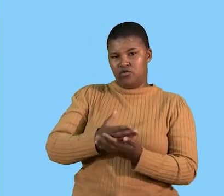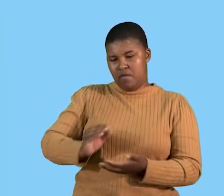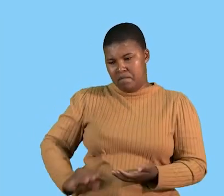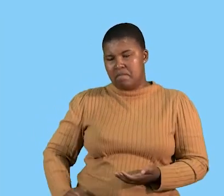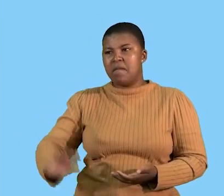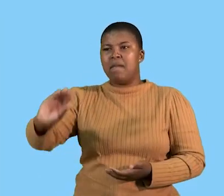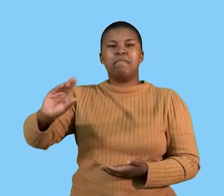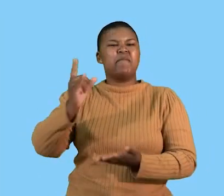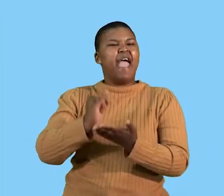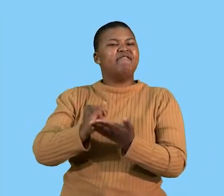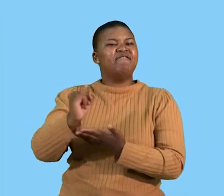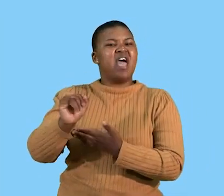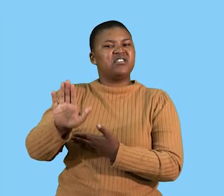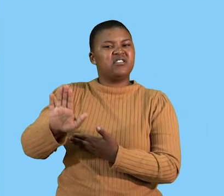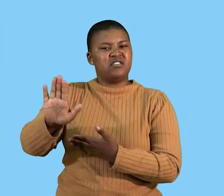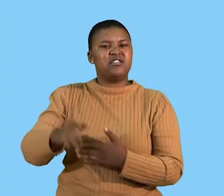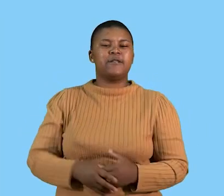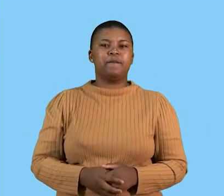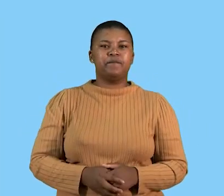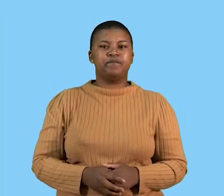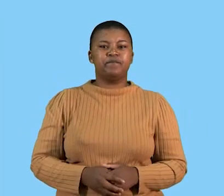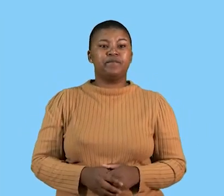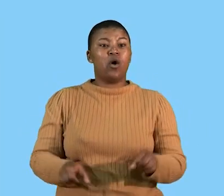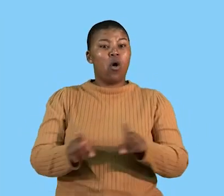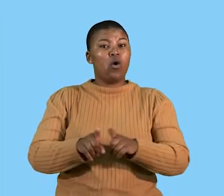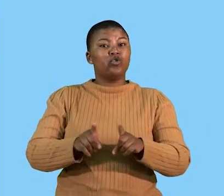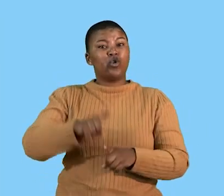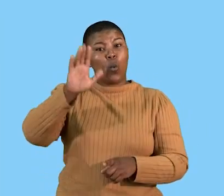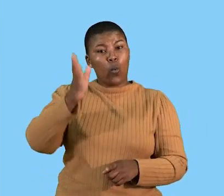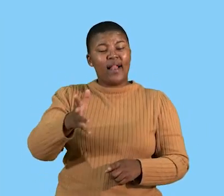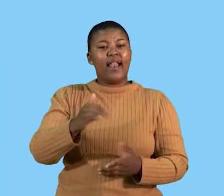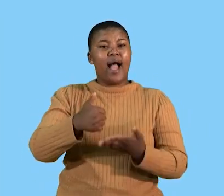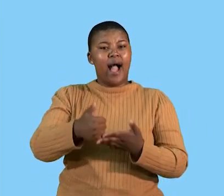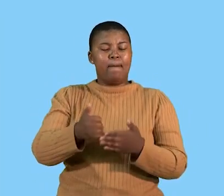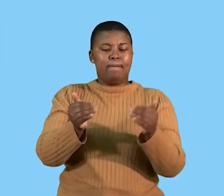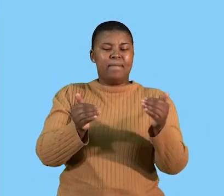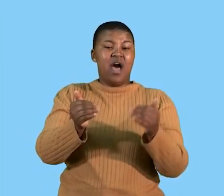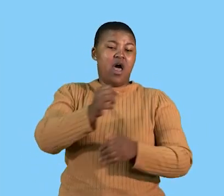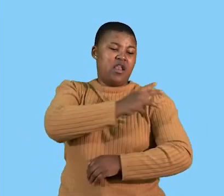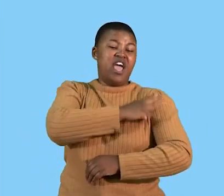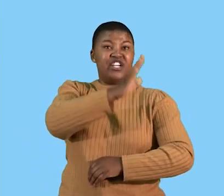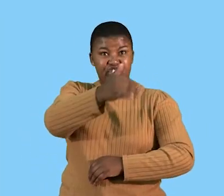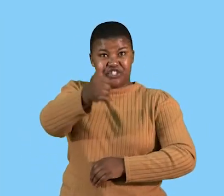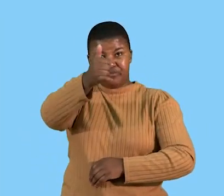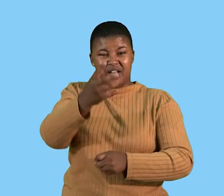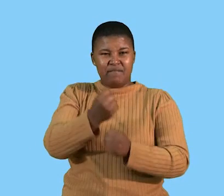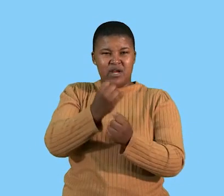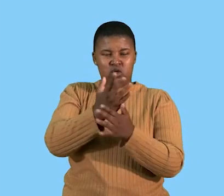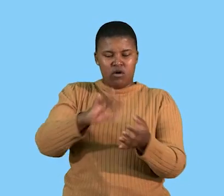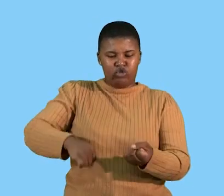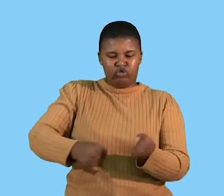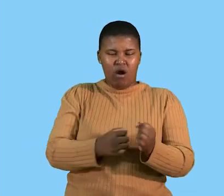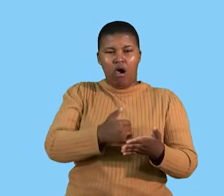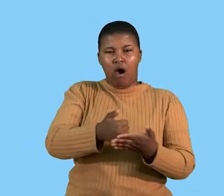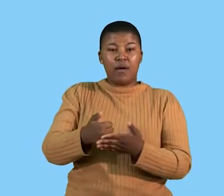this money for us, and they will also help the management strategize. So they will develop